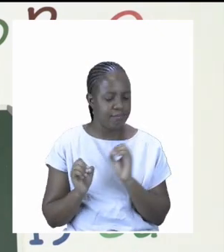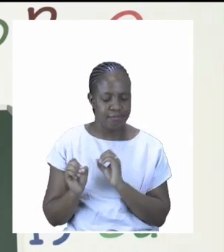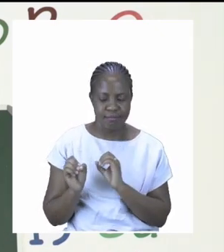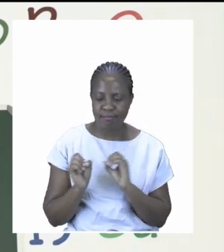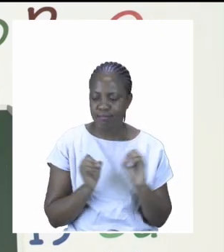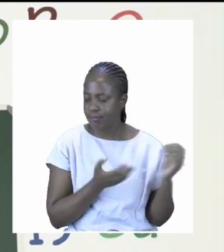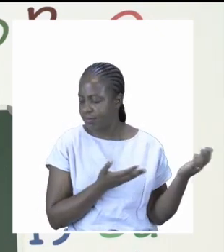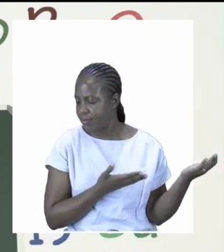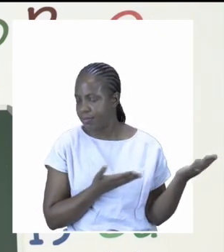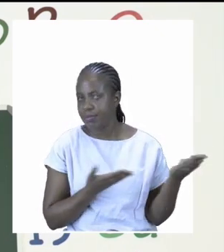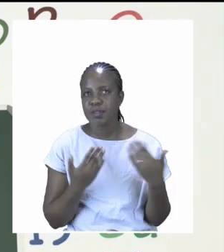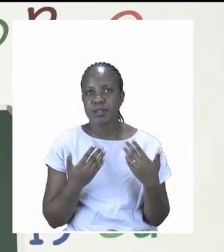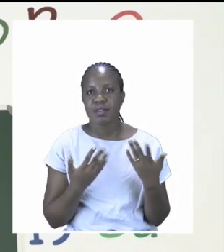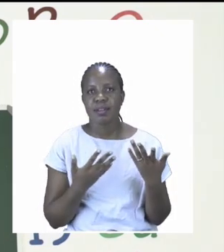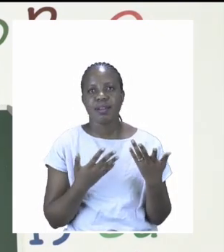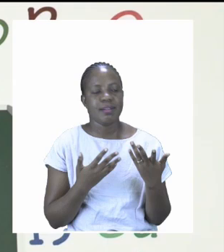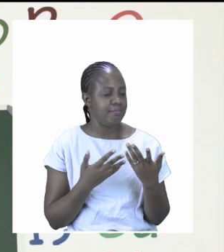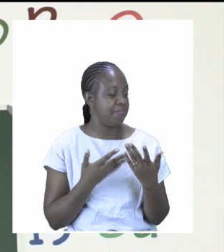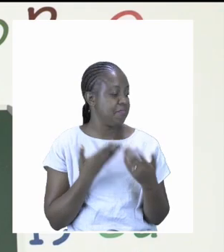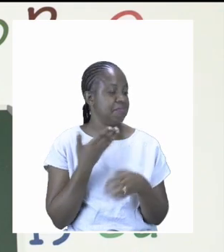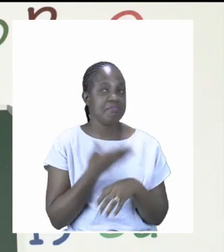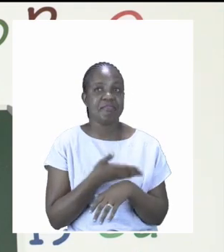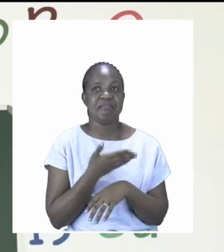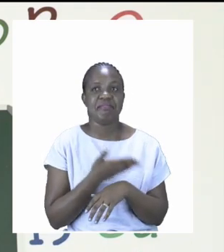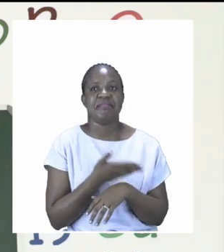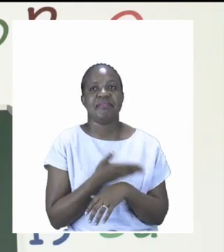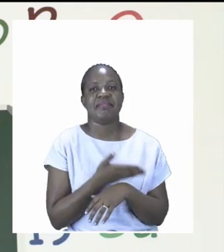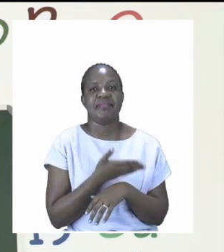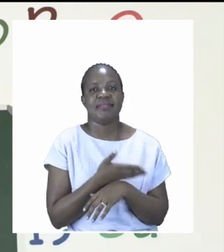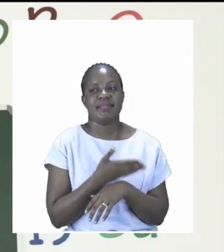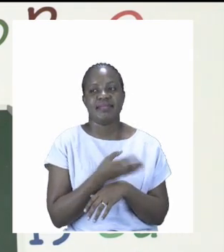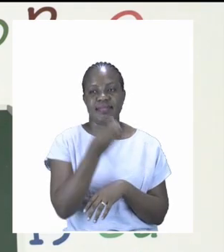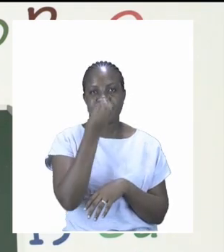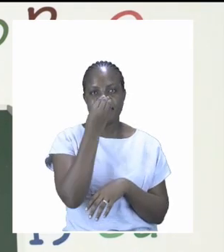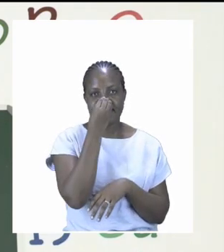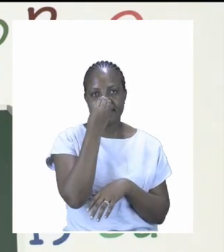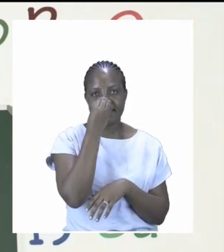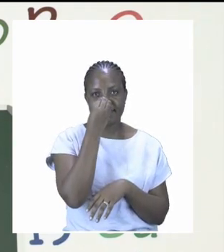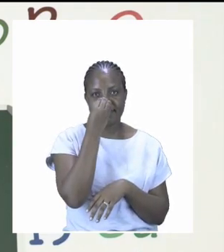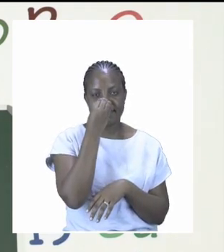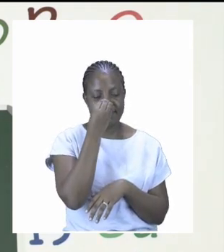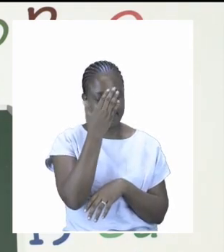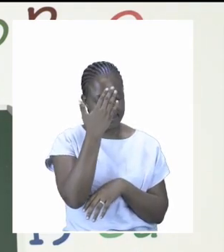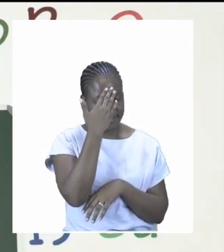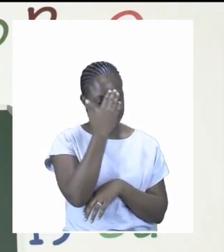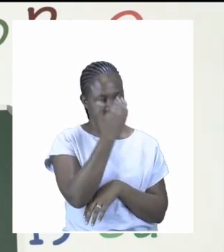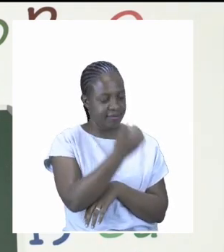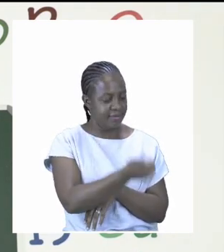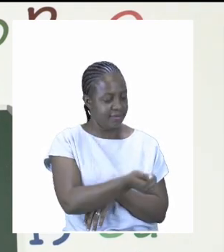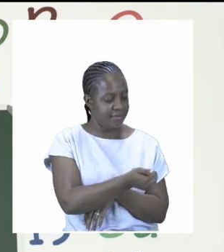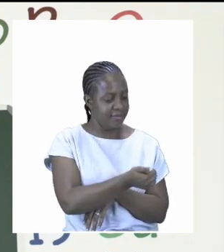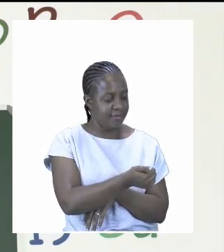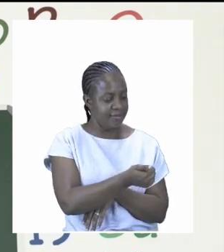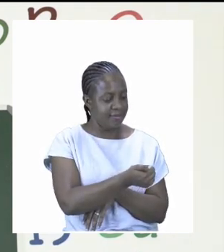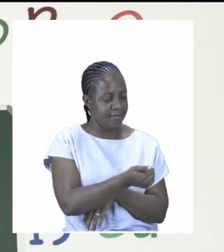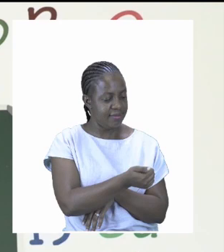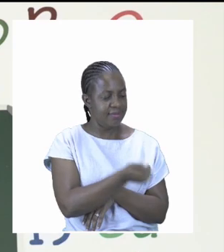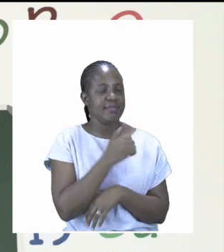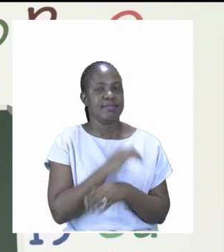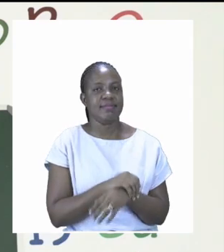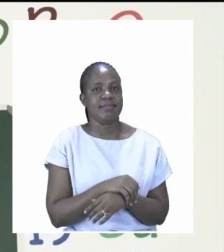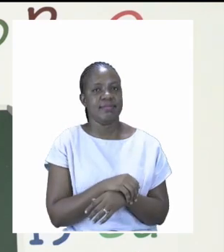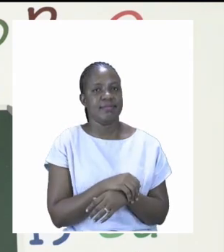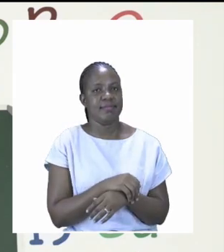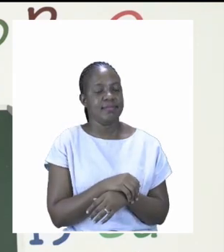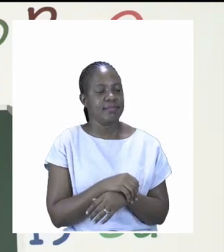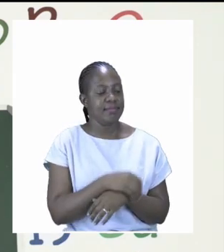Zashi? Oh, there is Zashi. Hello, Zashi. So,